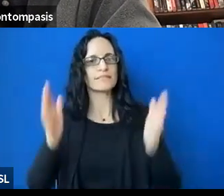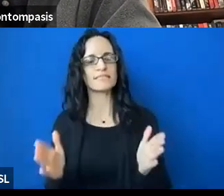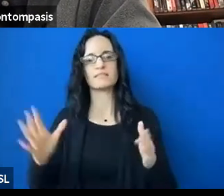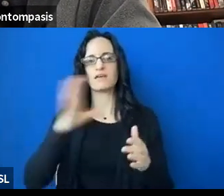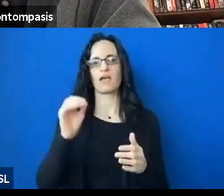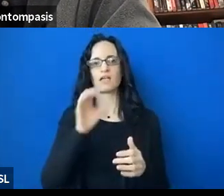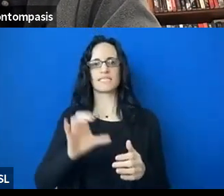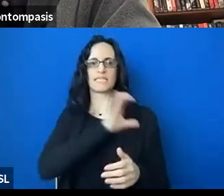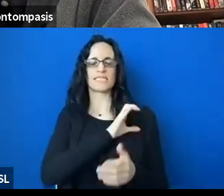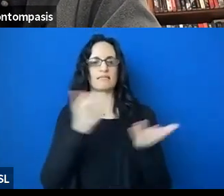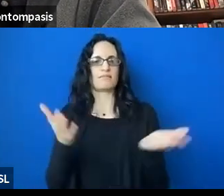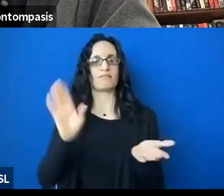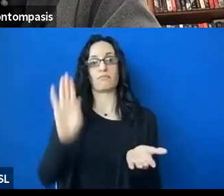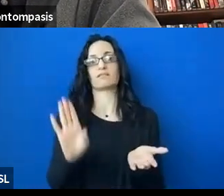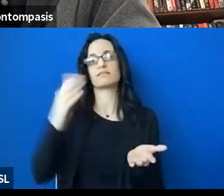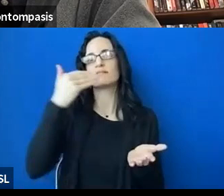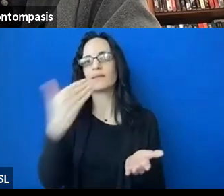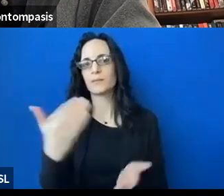citizen of Boston. Thank you.